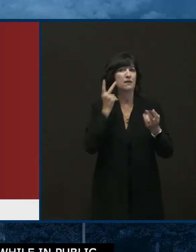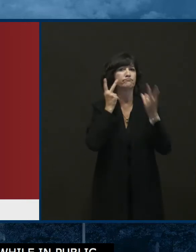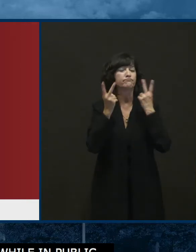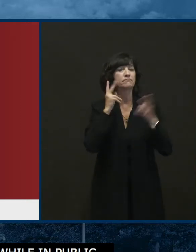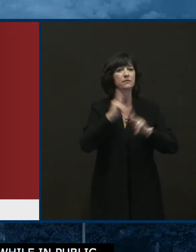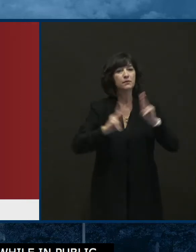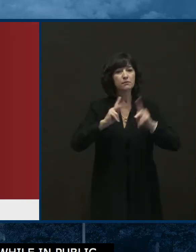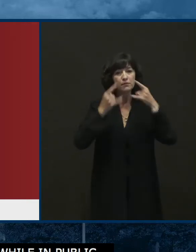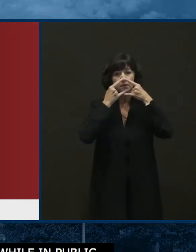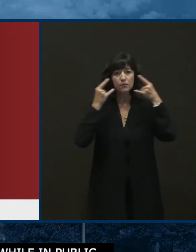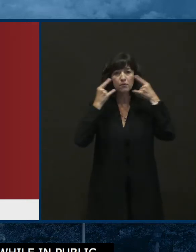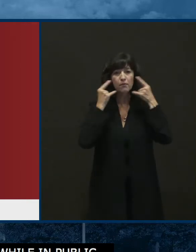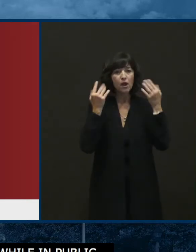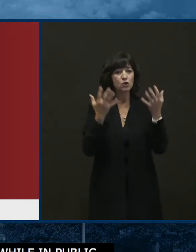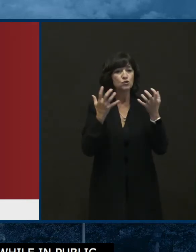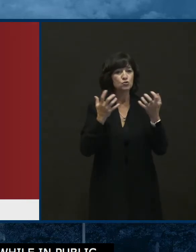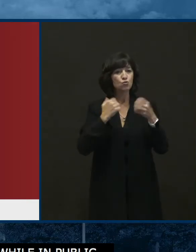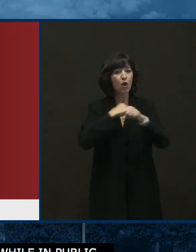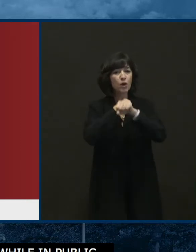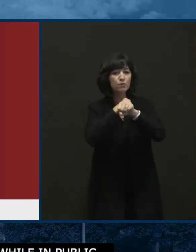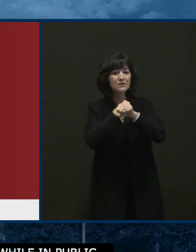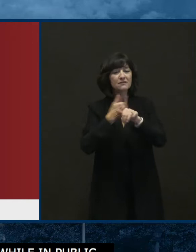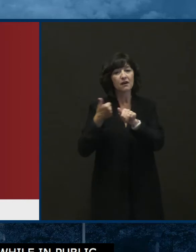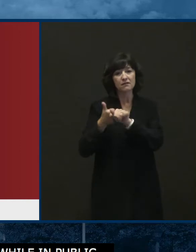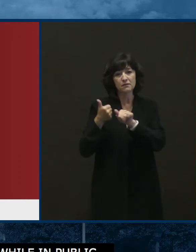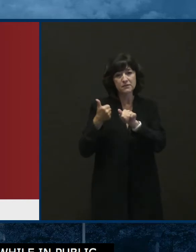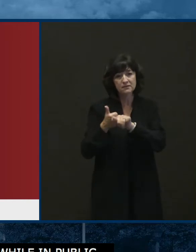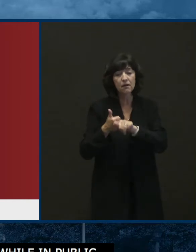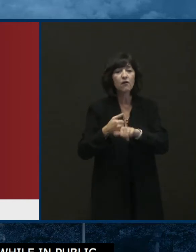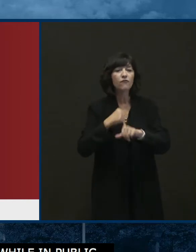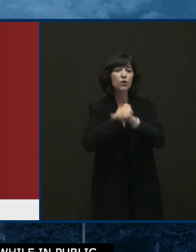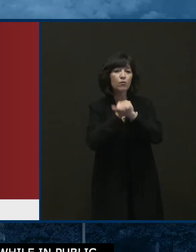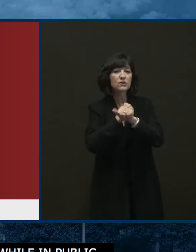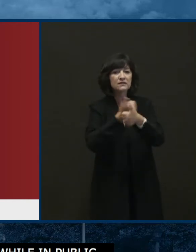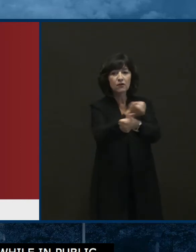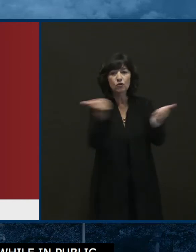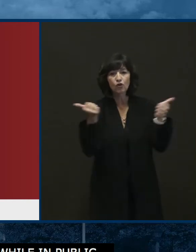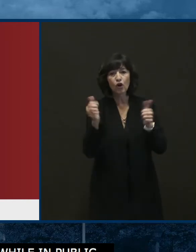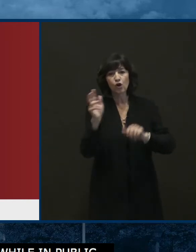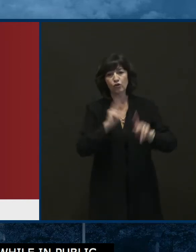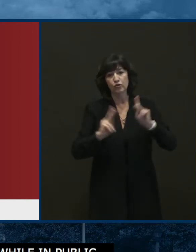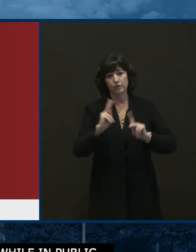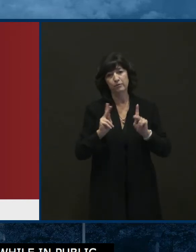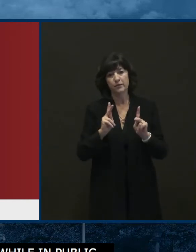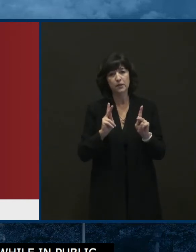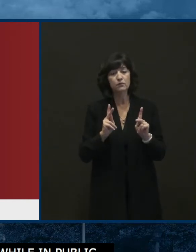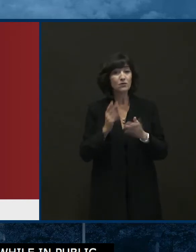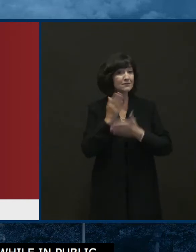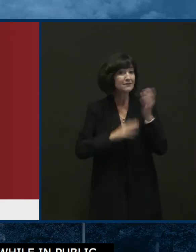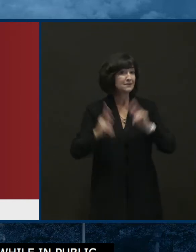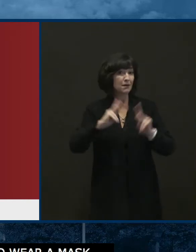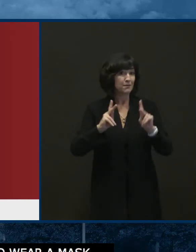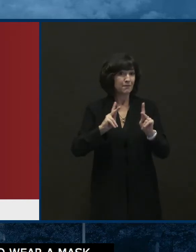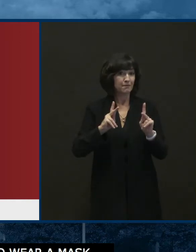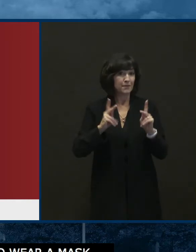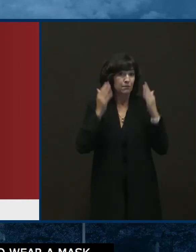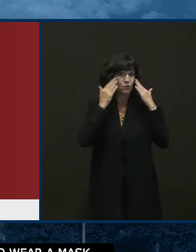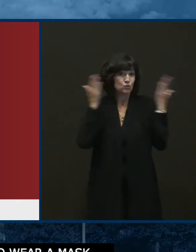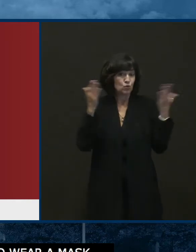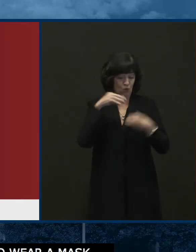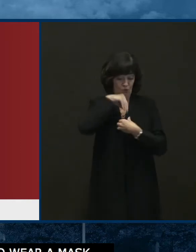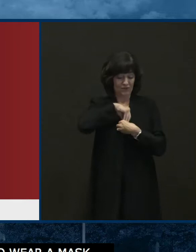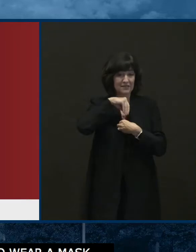protecting mostly others that they come in contact with. If they are shedding the virus, they're positive and they may not know about